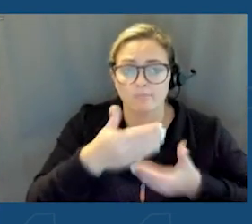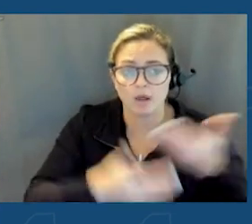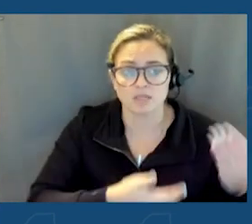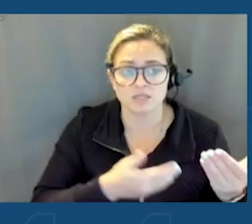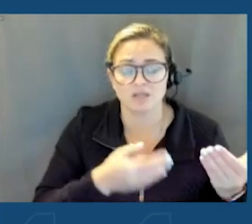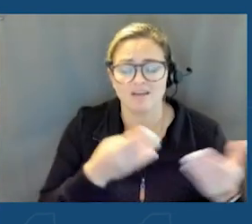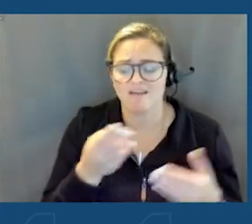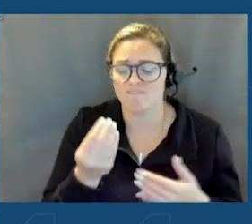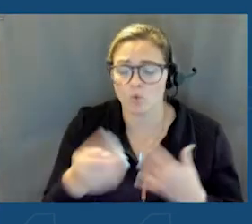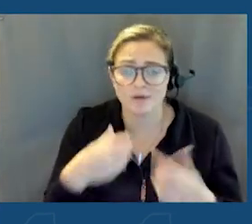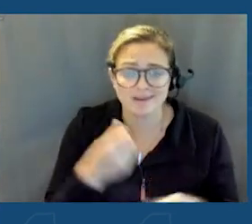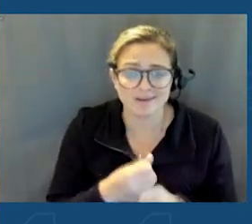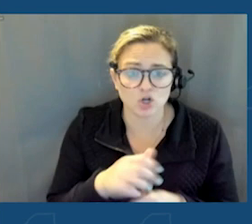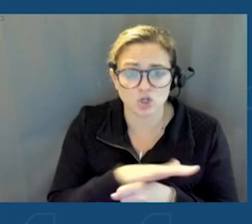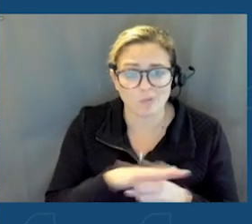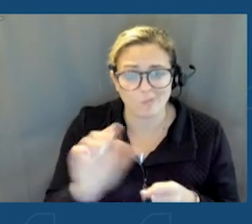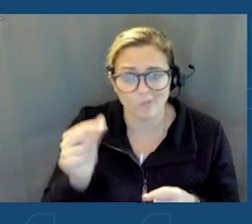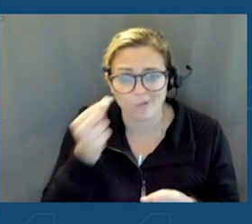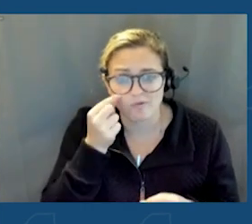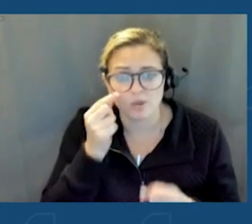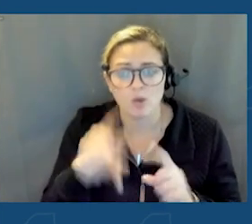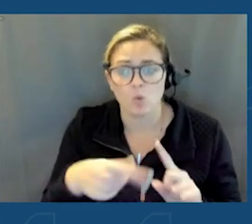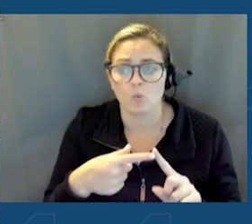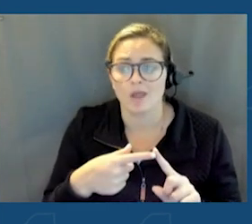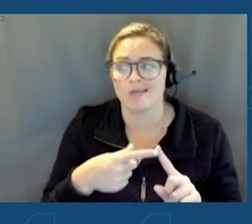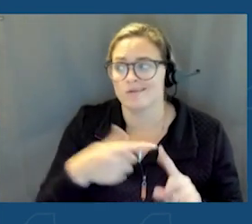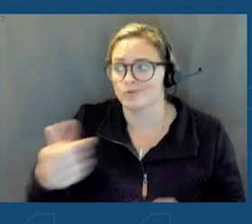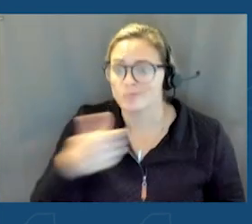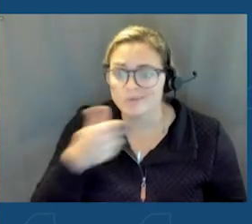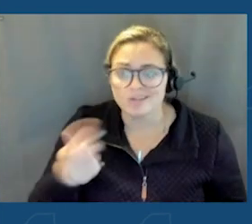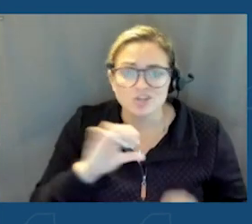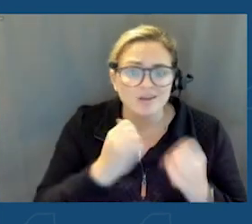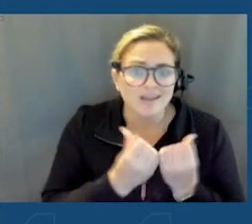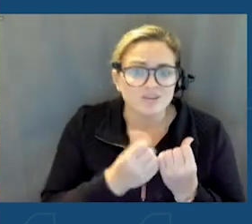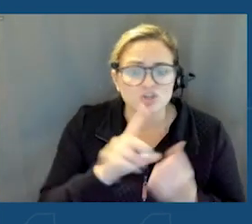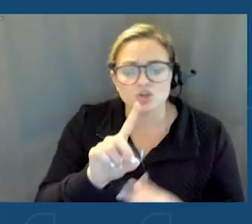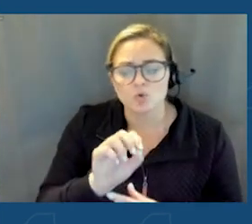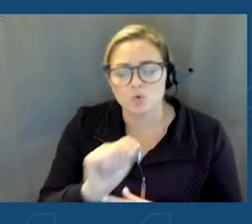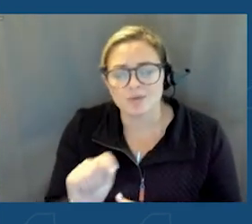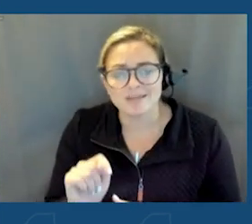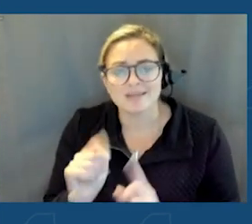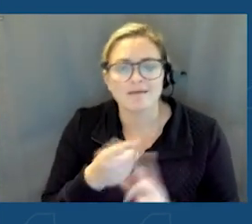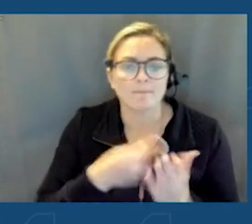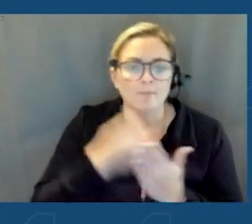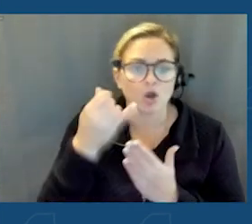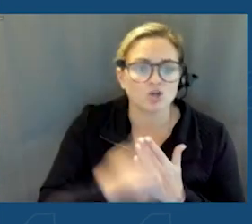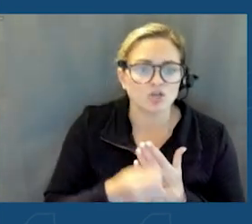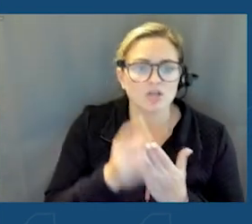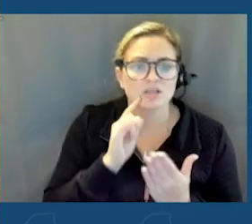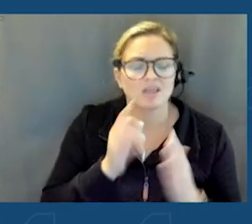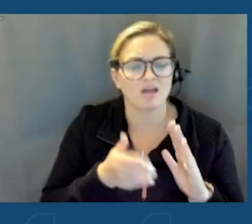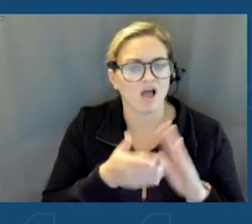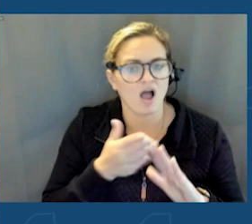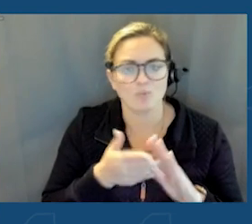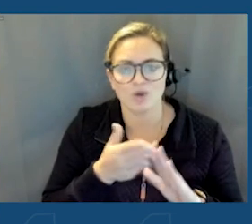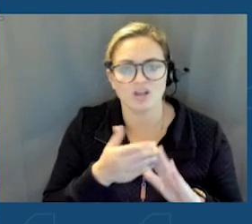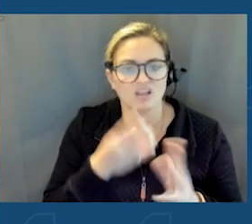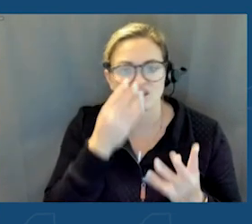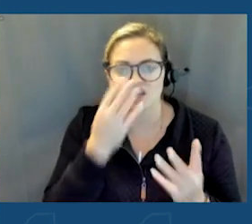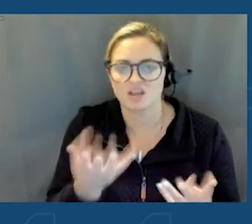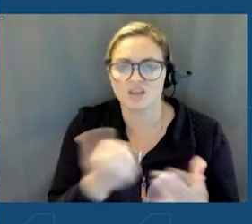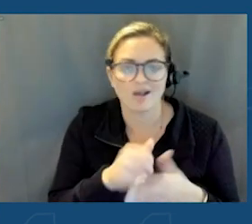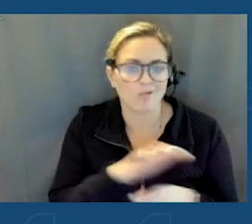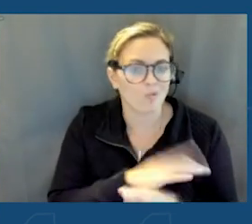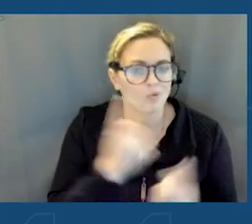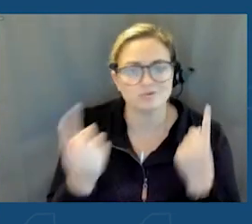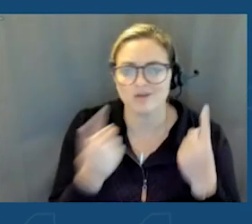14 years in local government. Whenever our transportation agencies or the DOT had a project, They operated in a vacuum. They didn't care what the locals thought